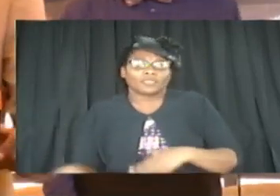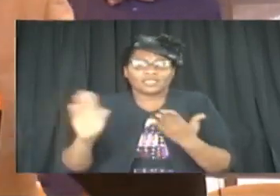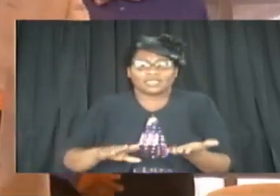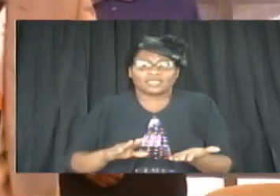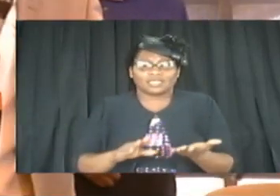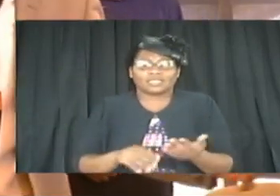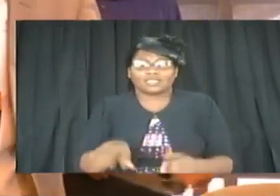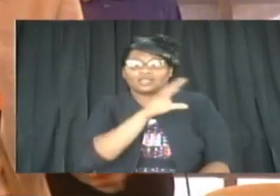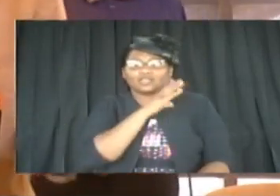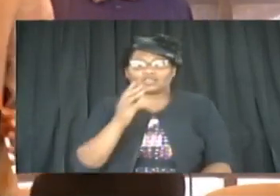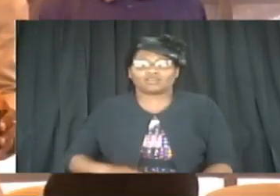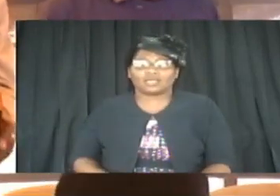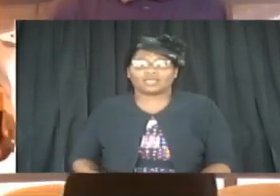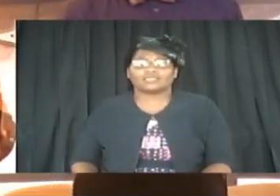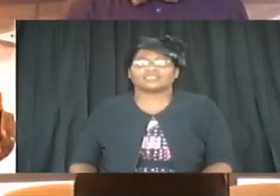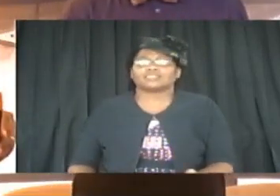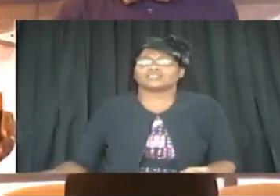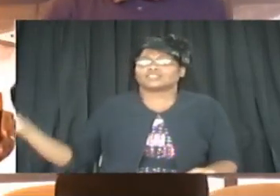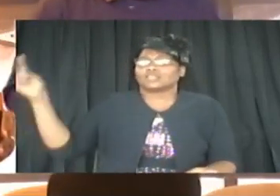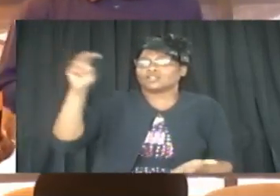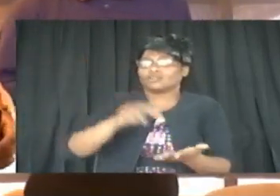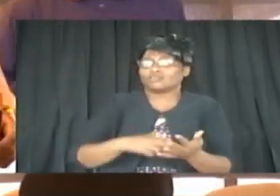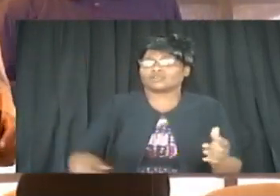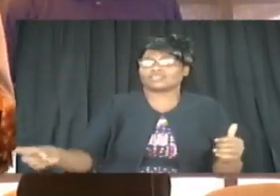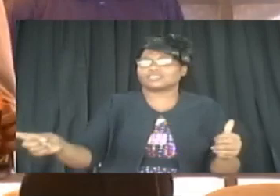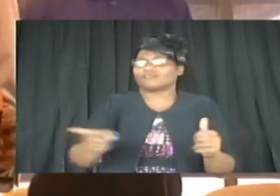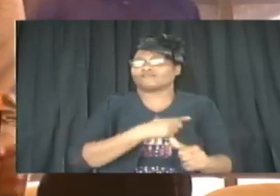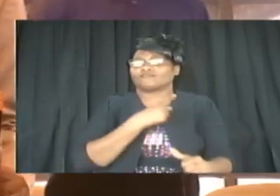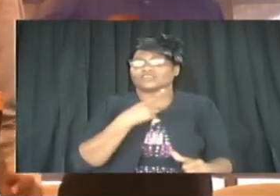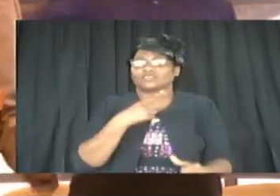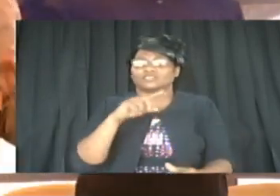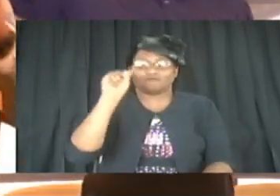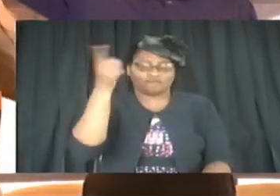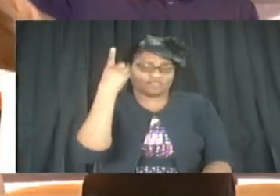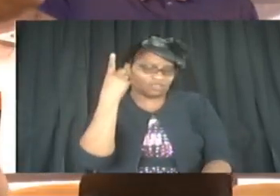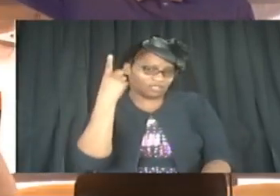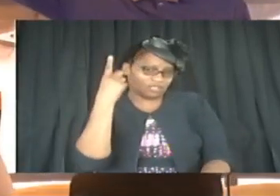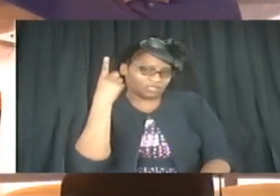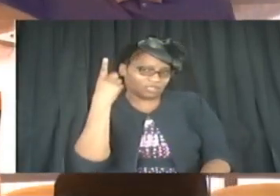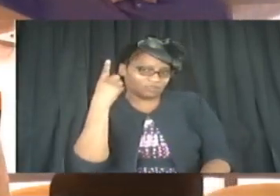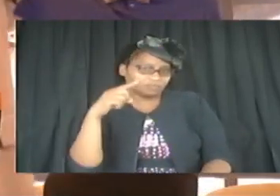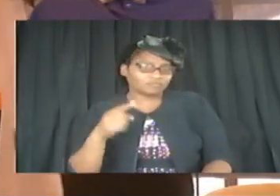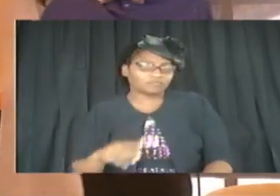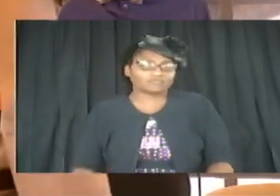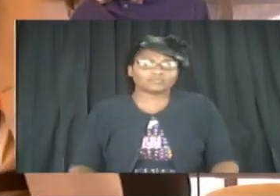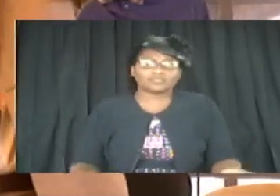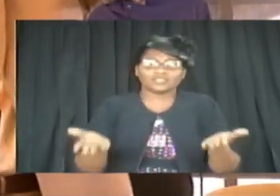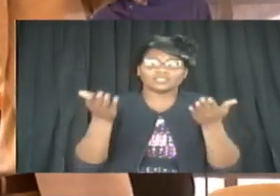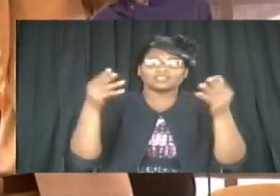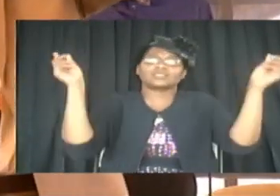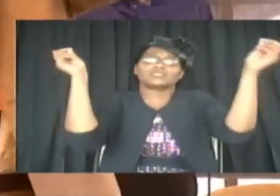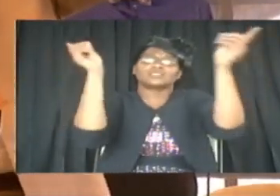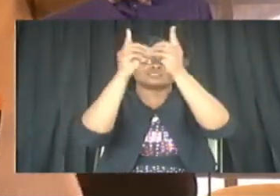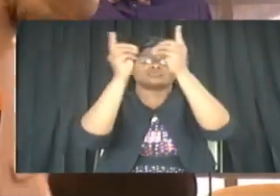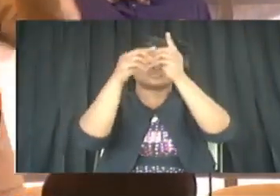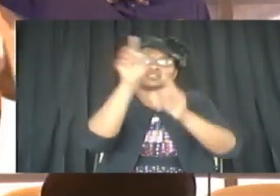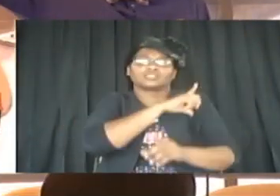shall rise first. And we which are alive and remain shall be caught up together to meet the Lord in the clouds.